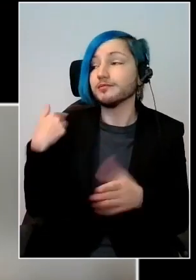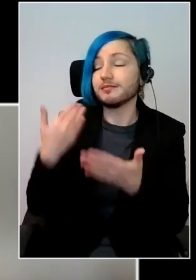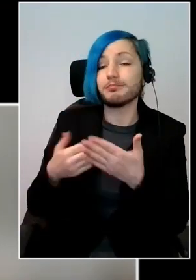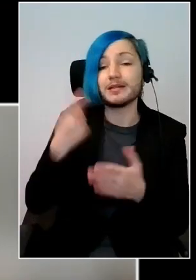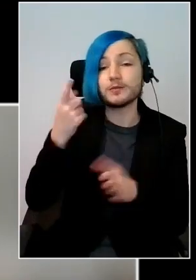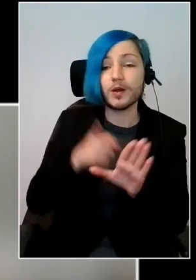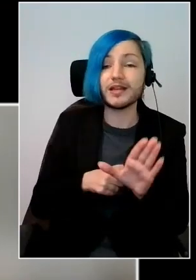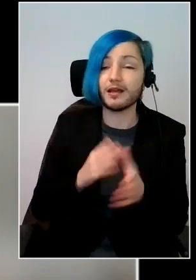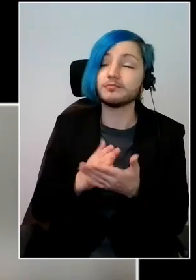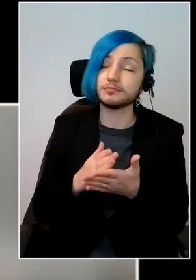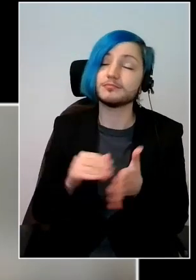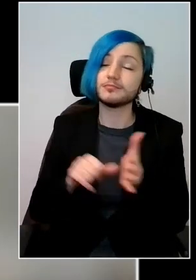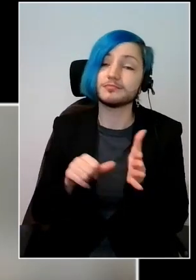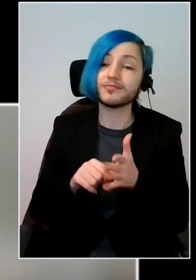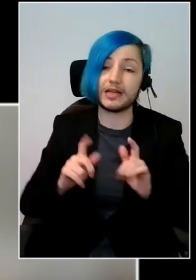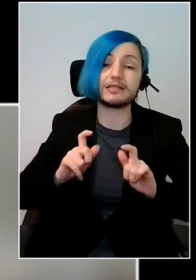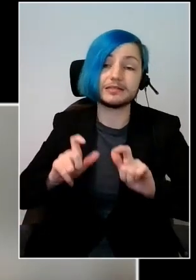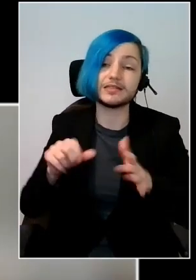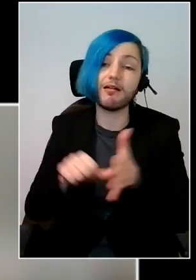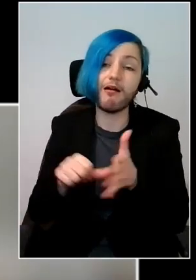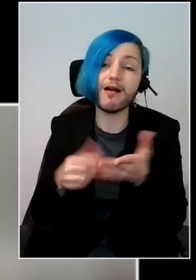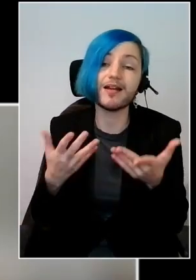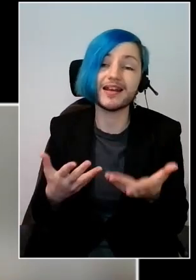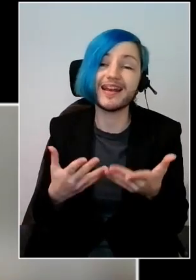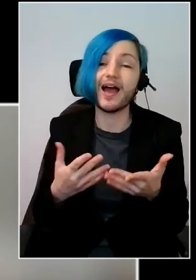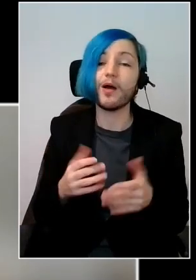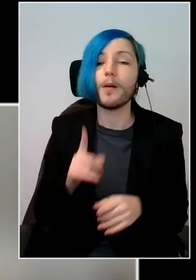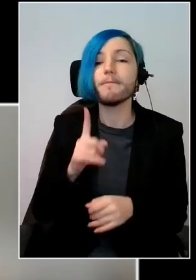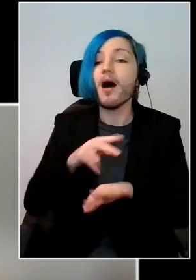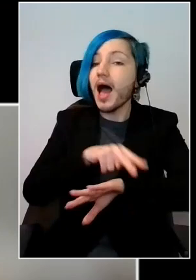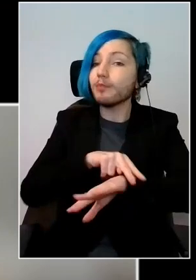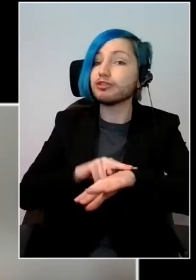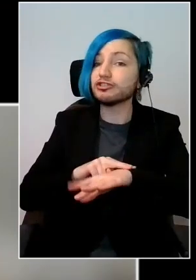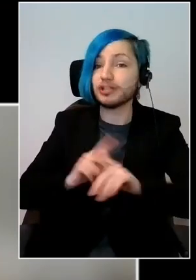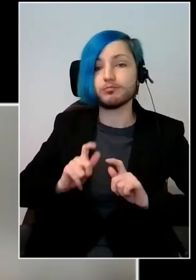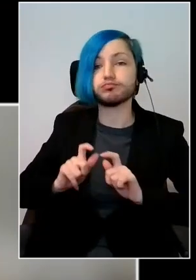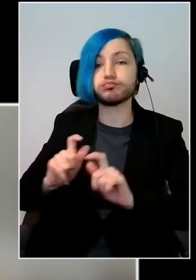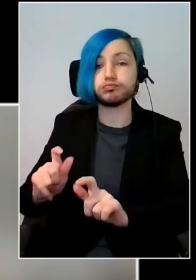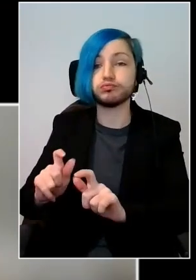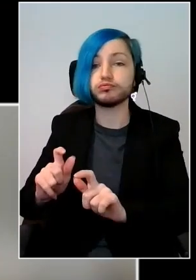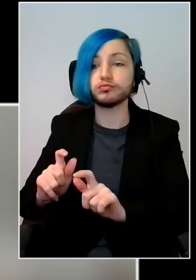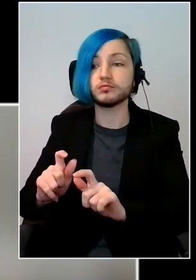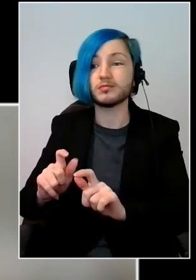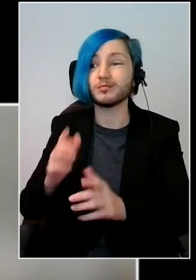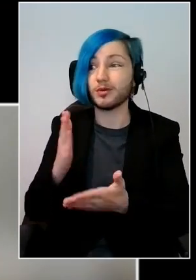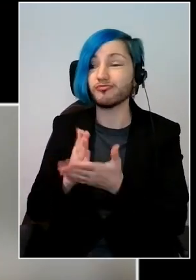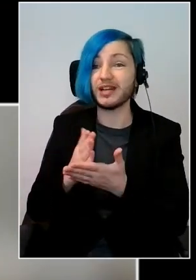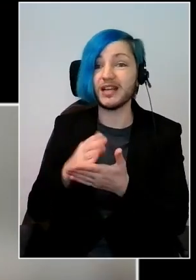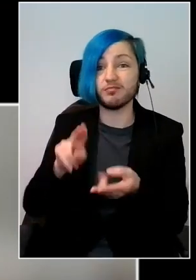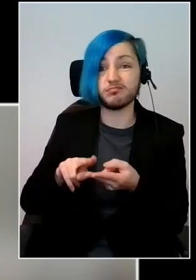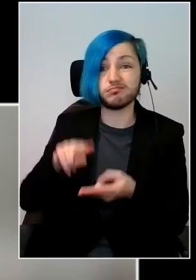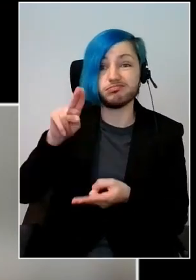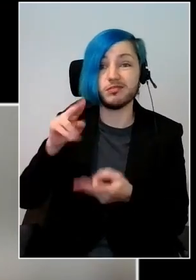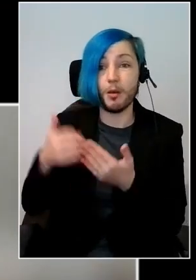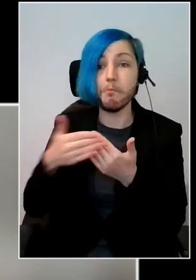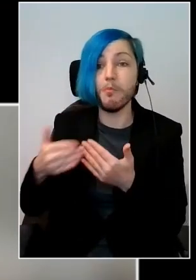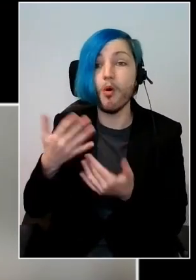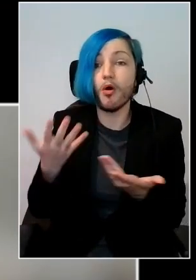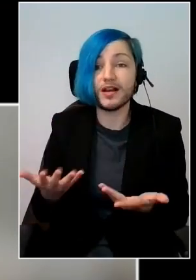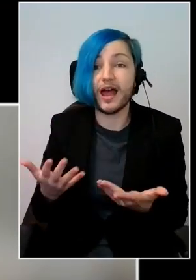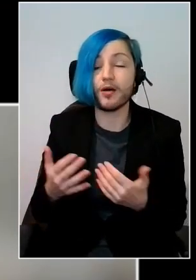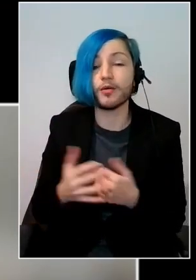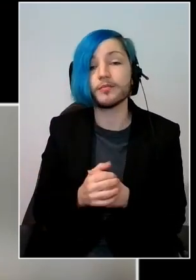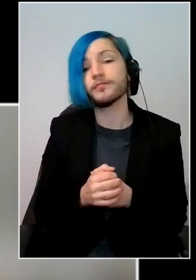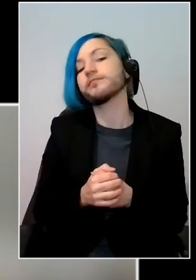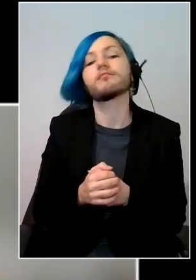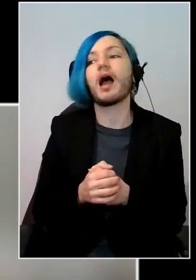at this point in time, but our apprenticeships haven't stopped. If anything, they have increased over this last year, diversing into areas